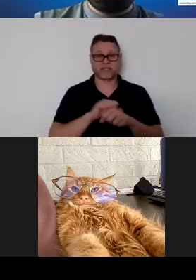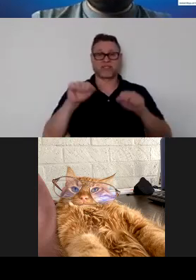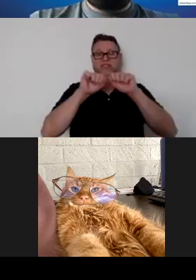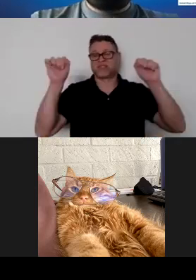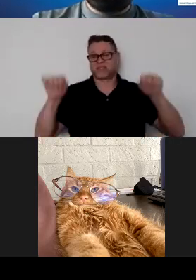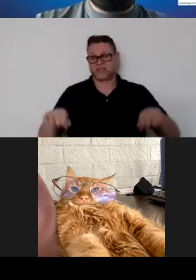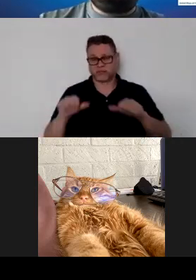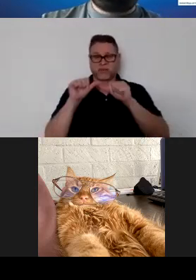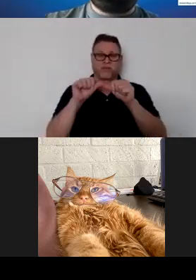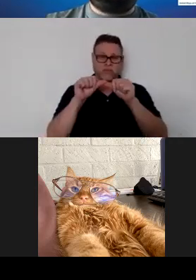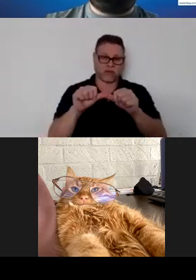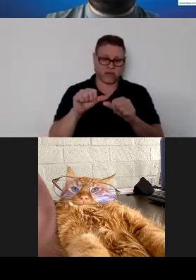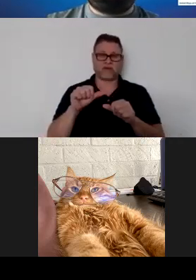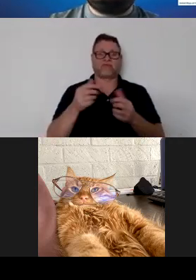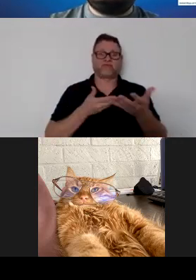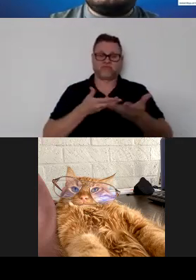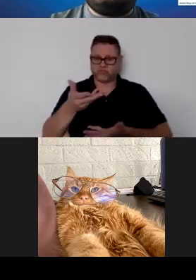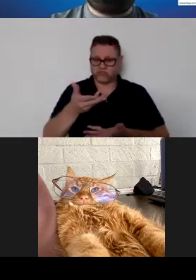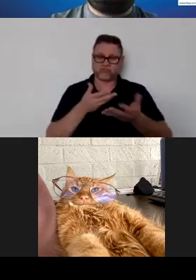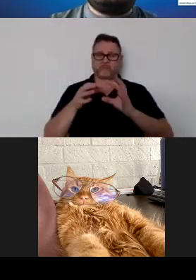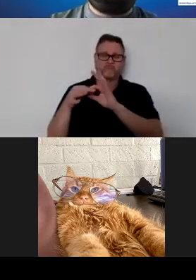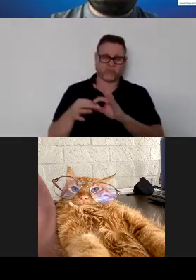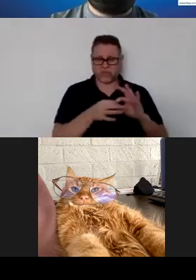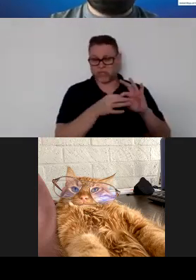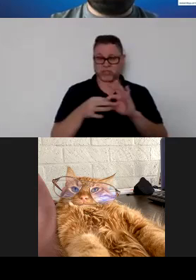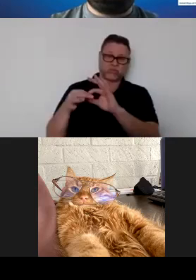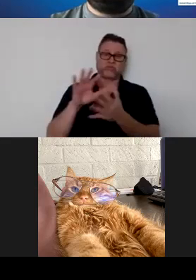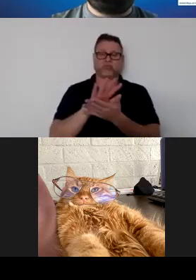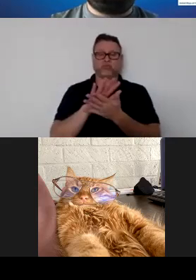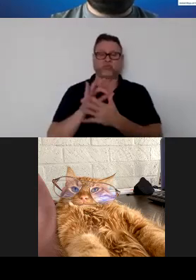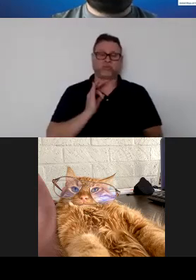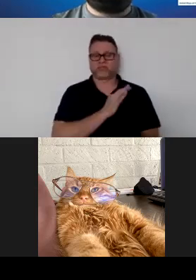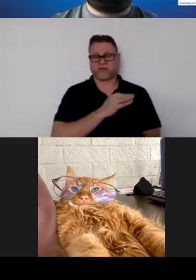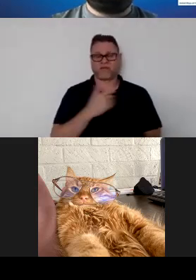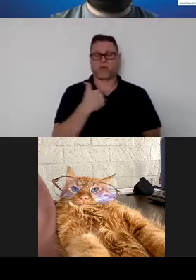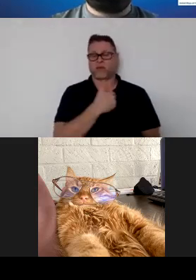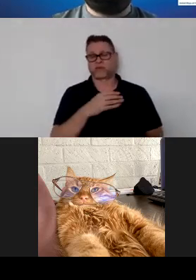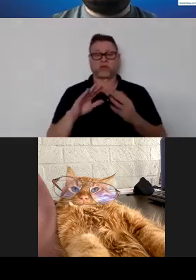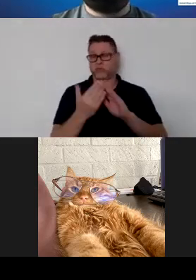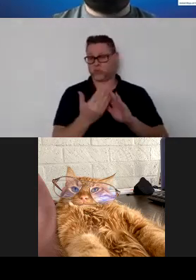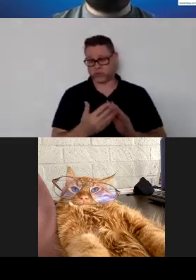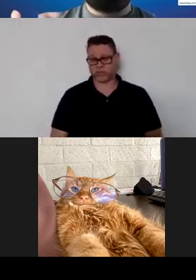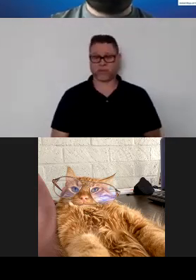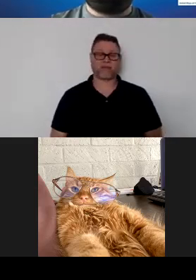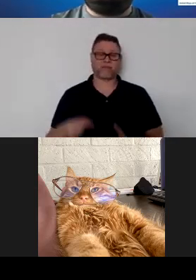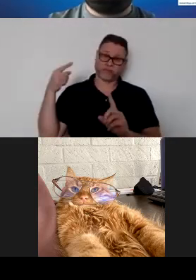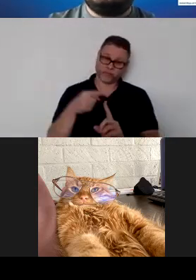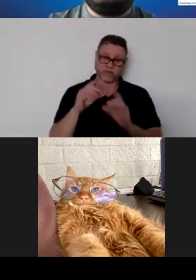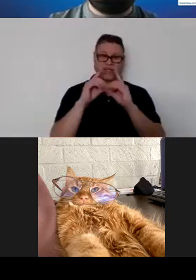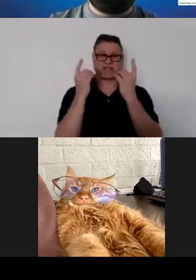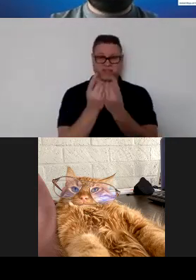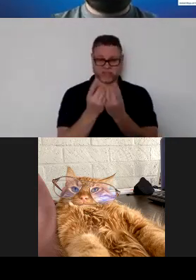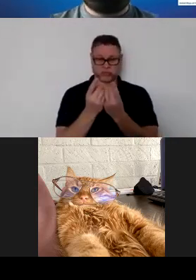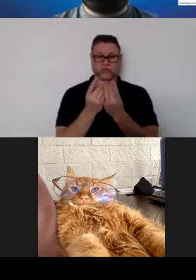maintain constructive relationships between school staff and the members of the community. And of course, essential to that is also district level